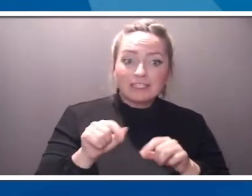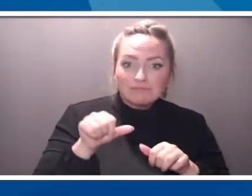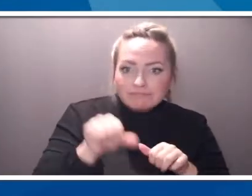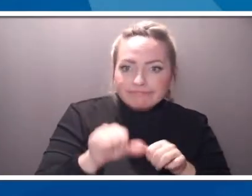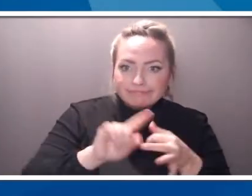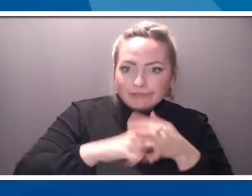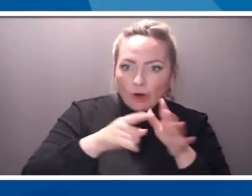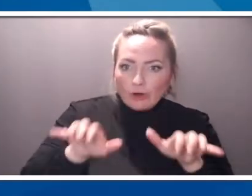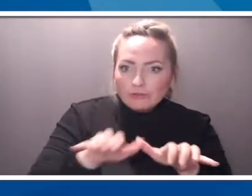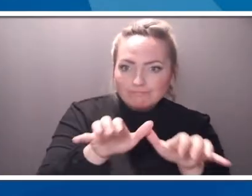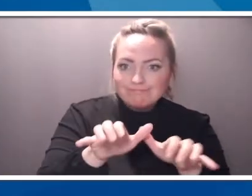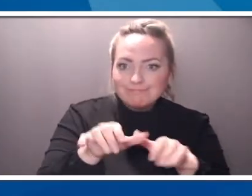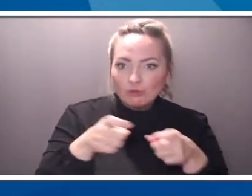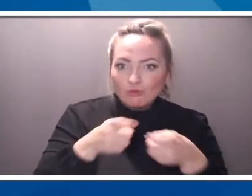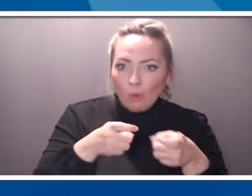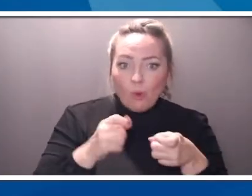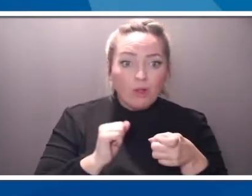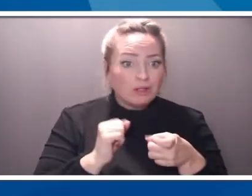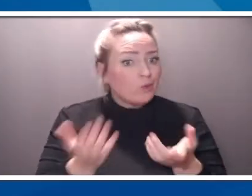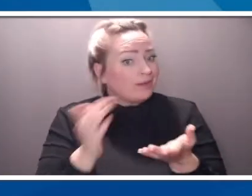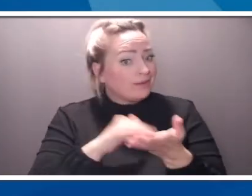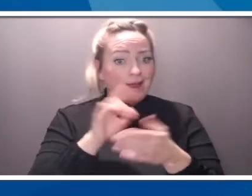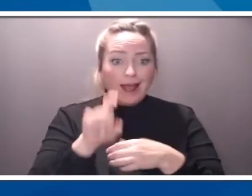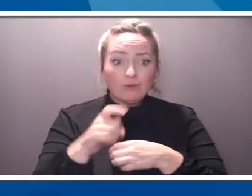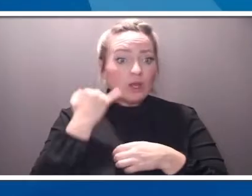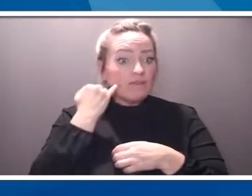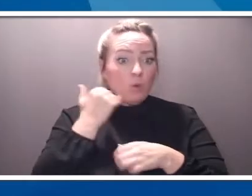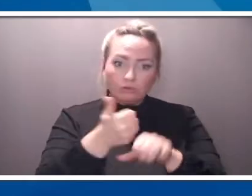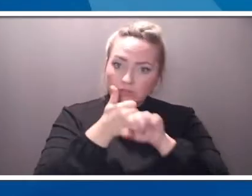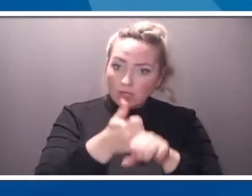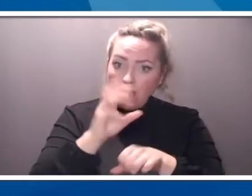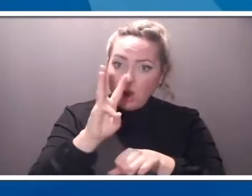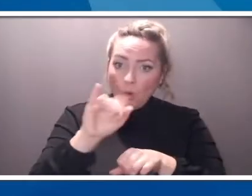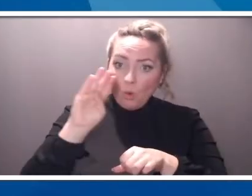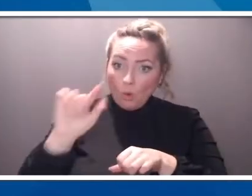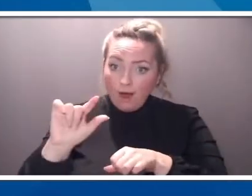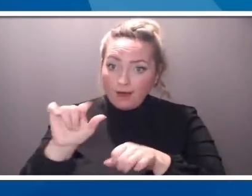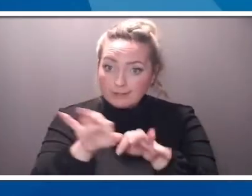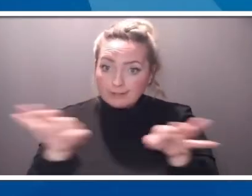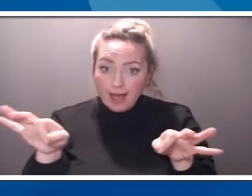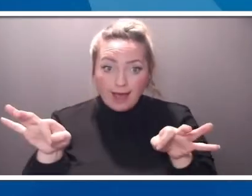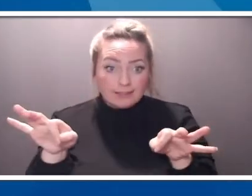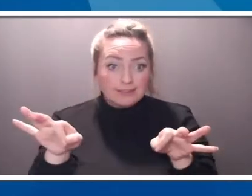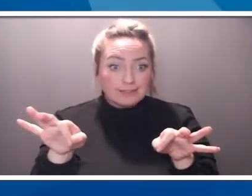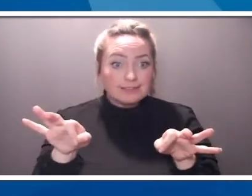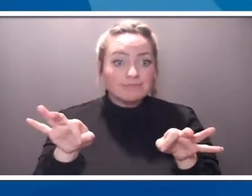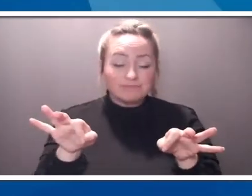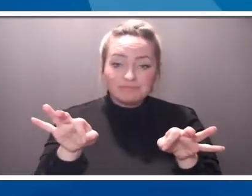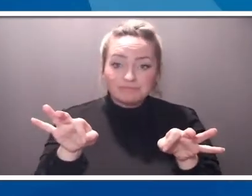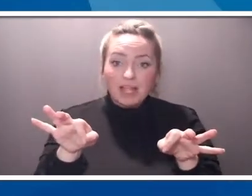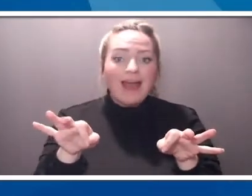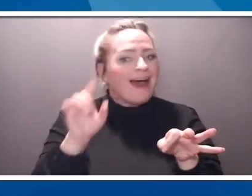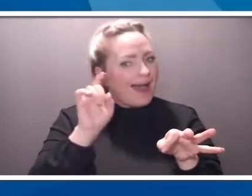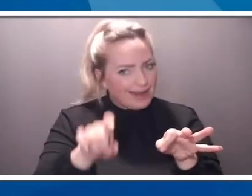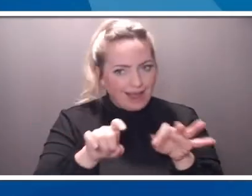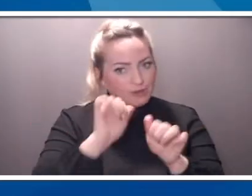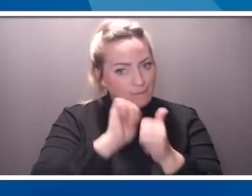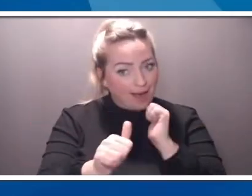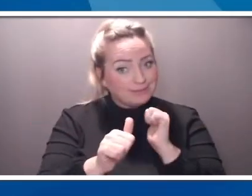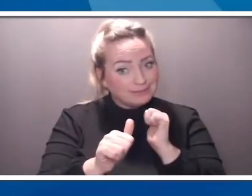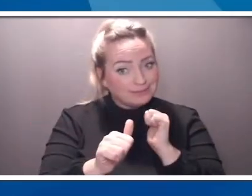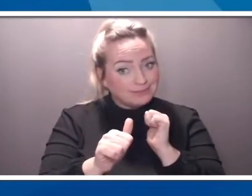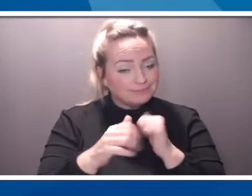to effectively trigger this particular control. So again, I'd have to, if I want to stick to what WCAG says, the letter of